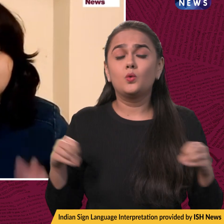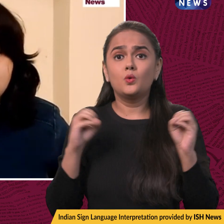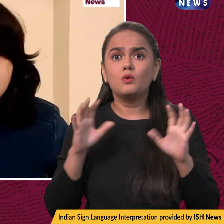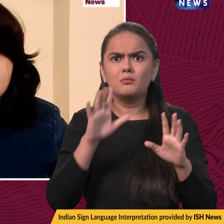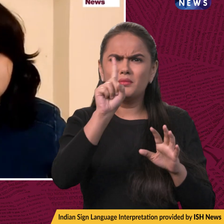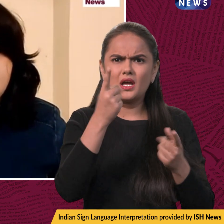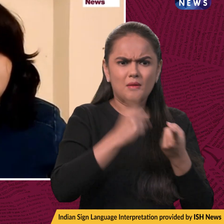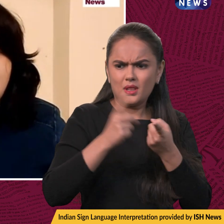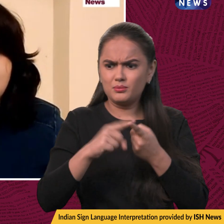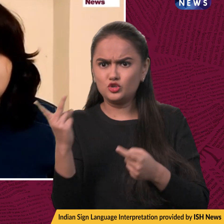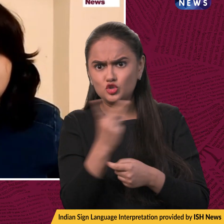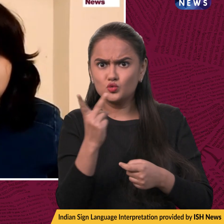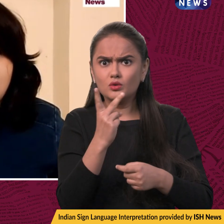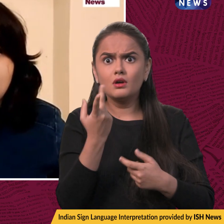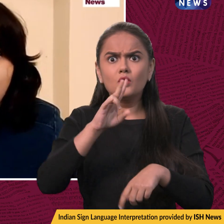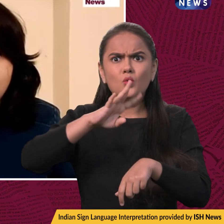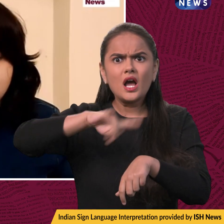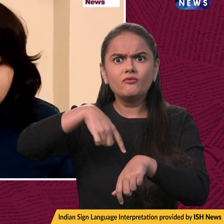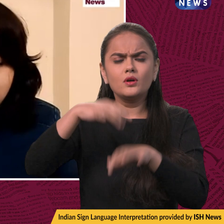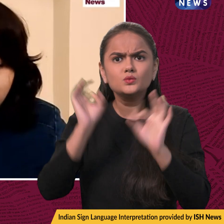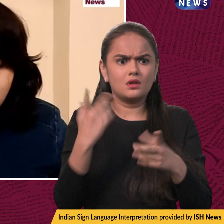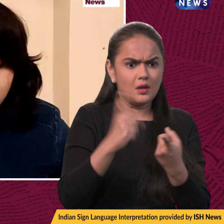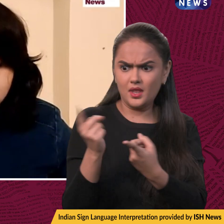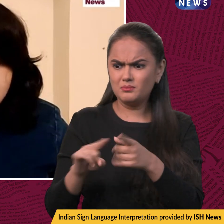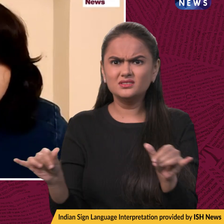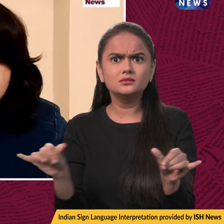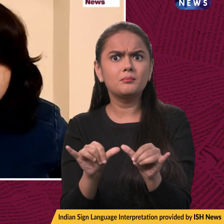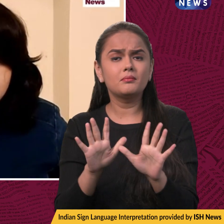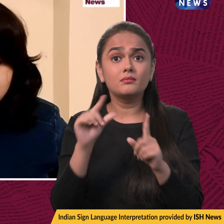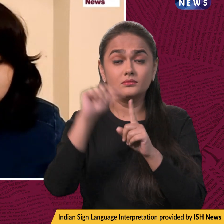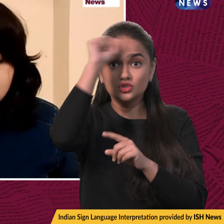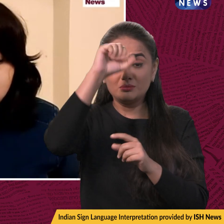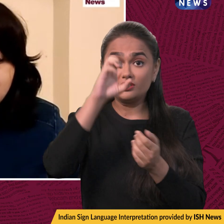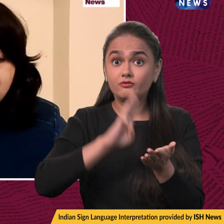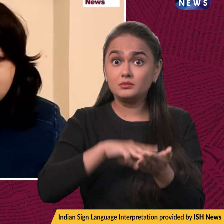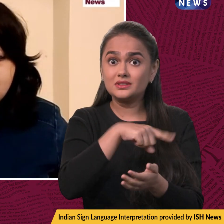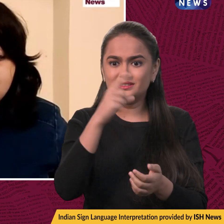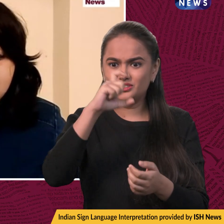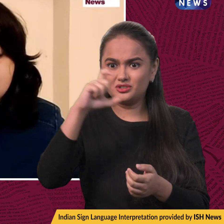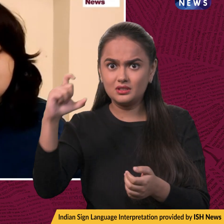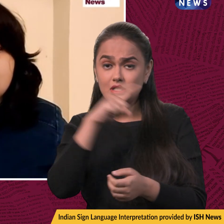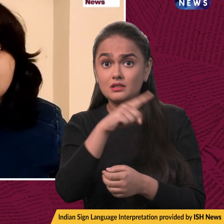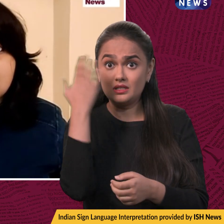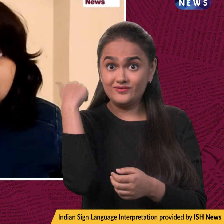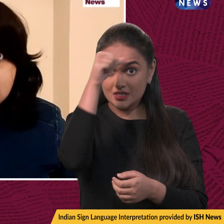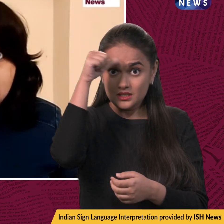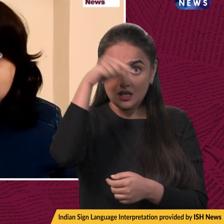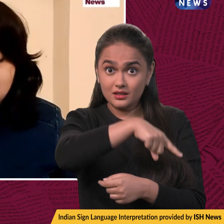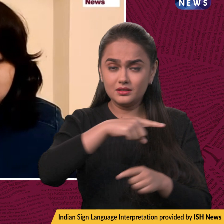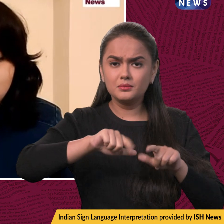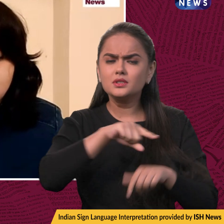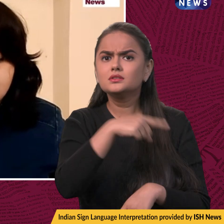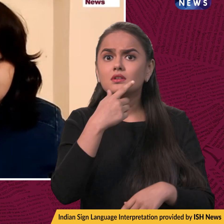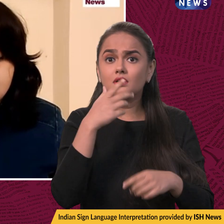Now, the two incidents happened in a span of 24 hours. Punjab Chief Minister Charanjit Singh Channi on Sunday, in